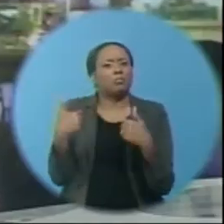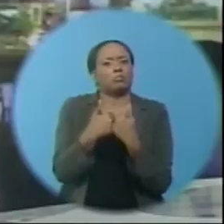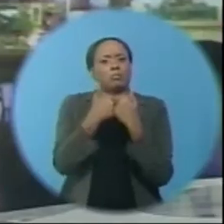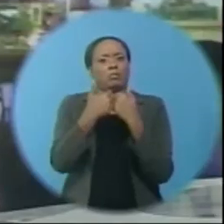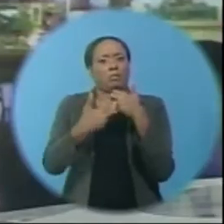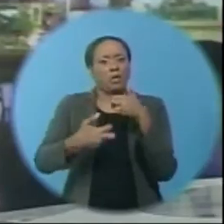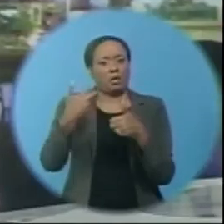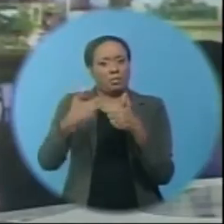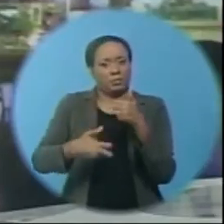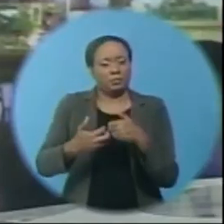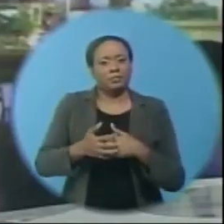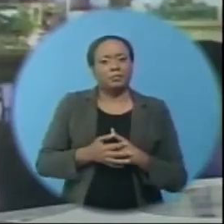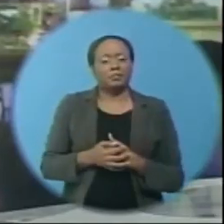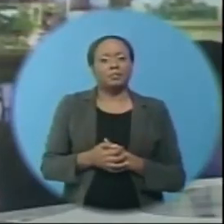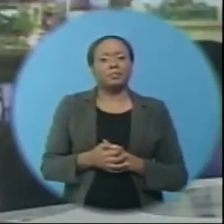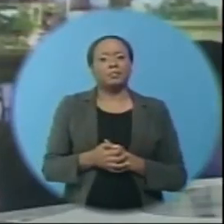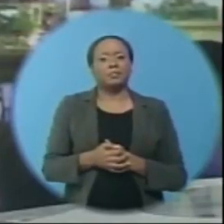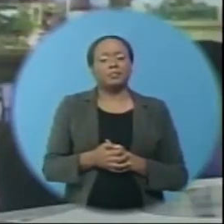government.